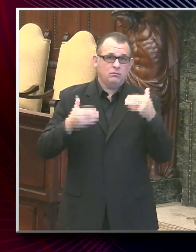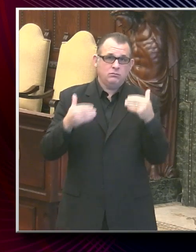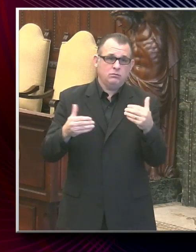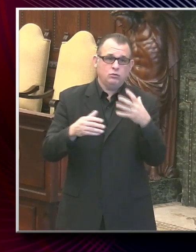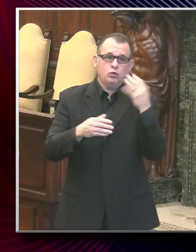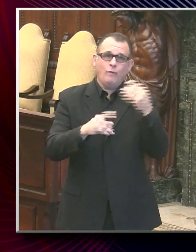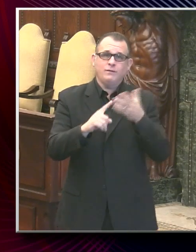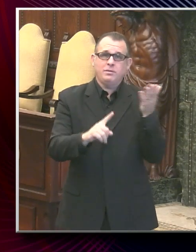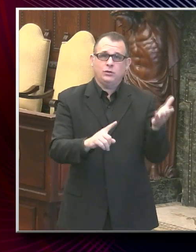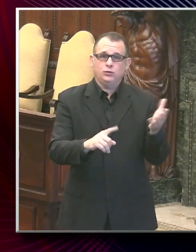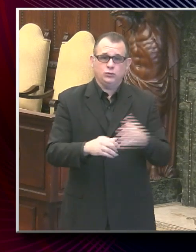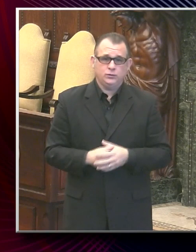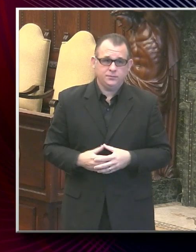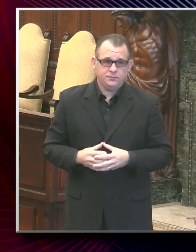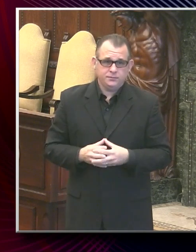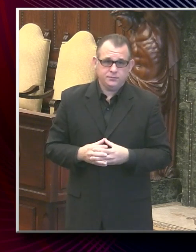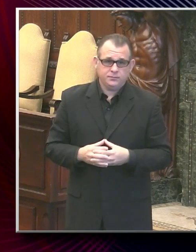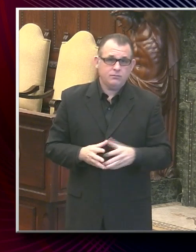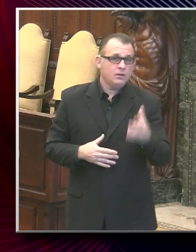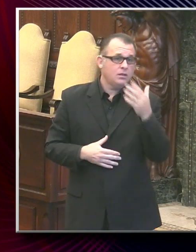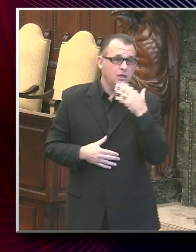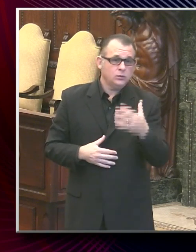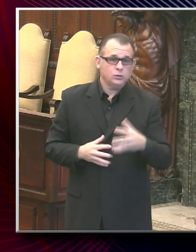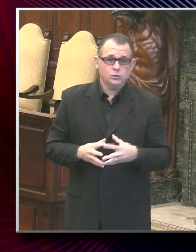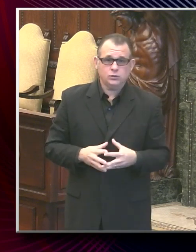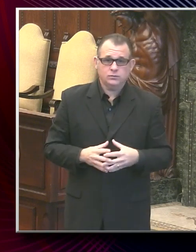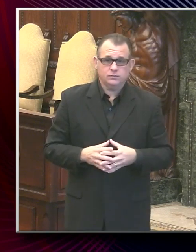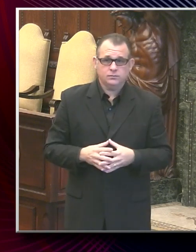All right. Thanks.